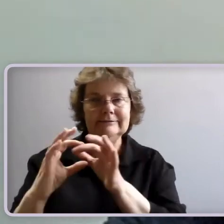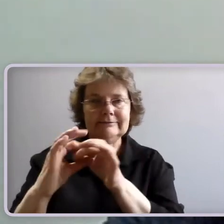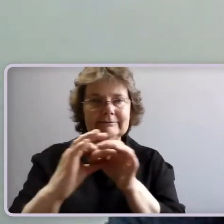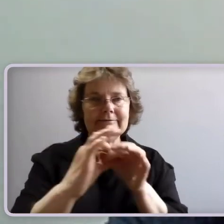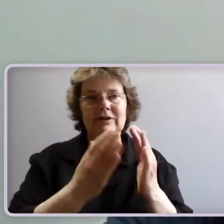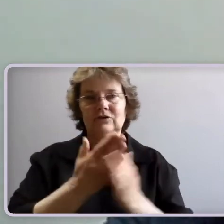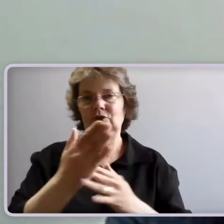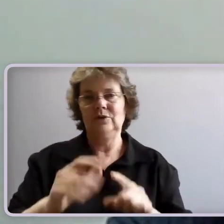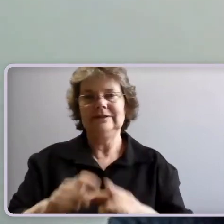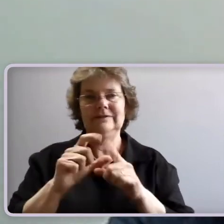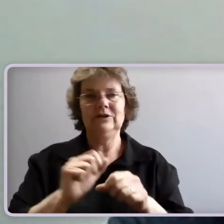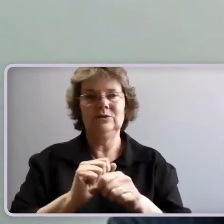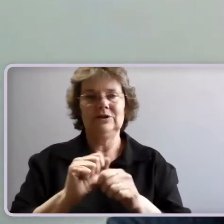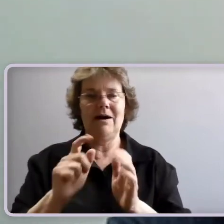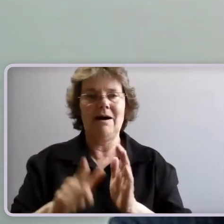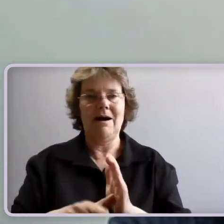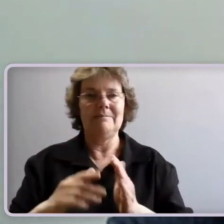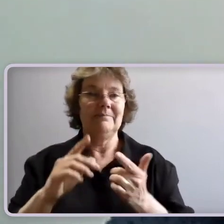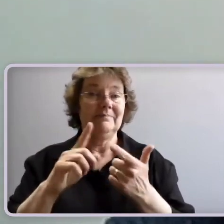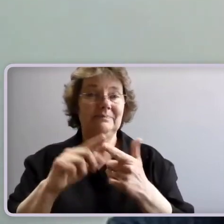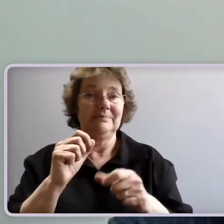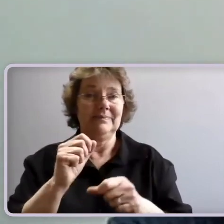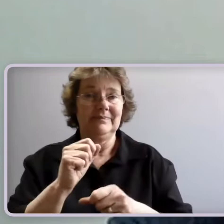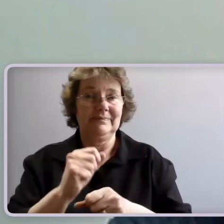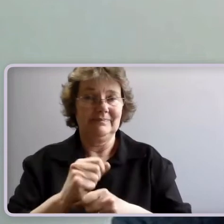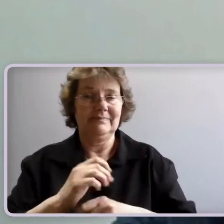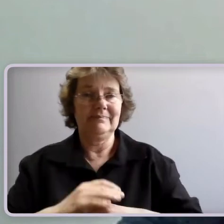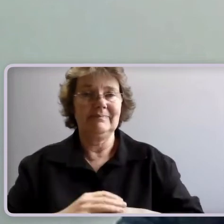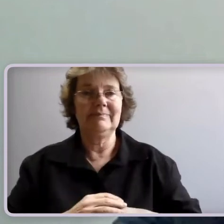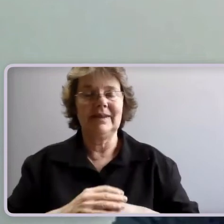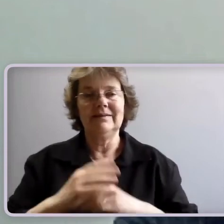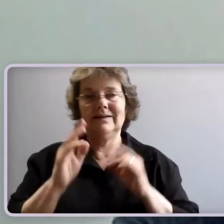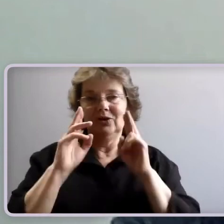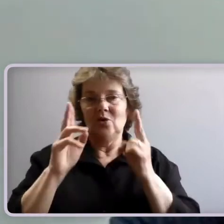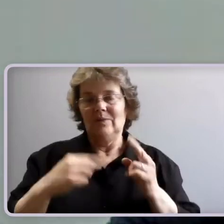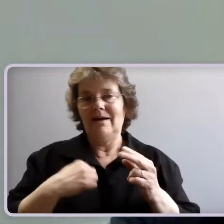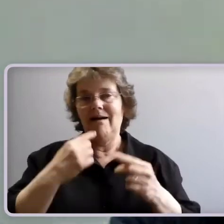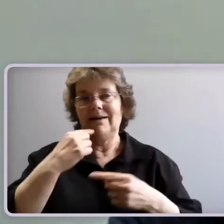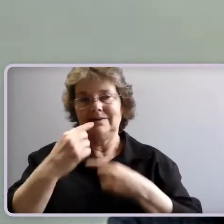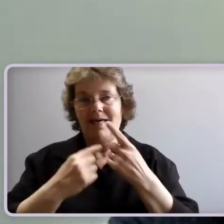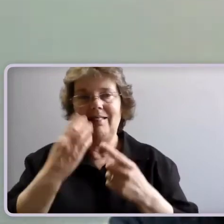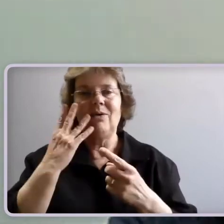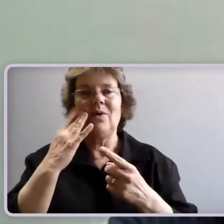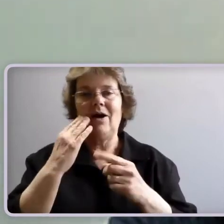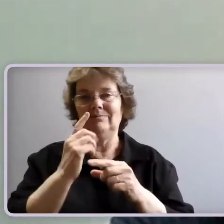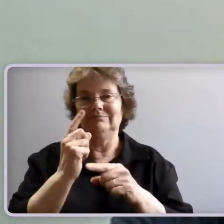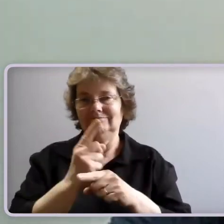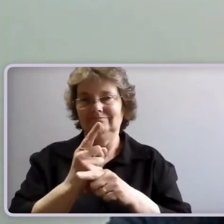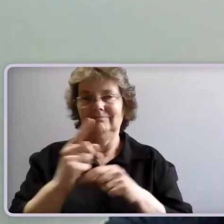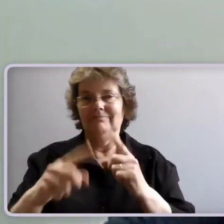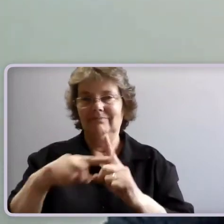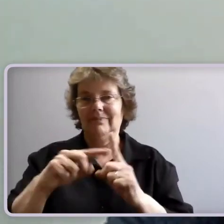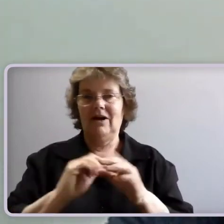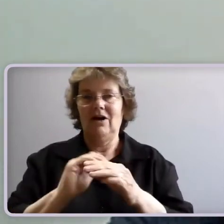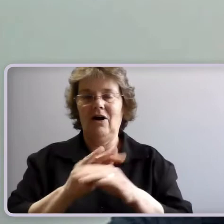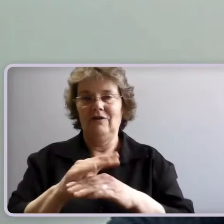I usually refer to when I speak about COVID in a good sense, is in day services, staff